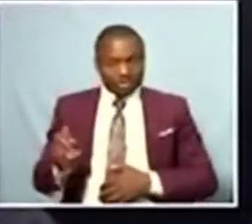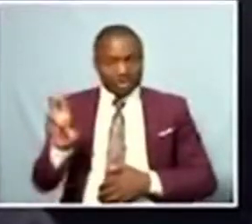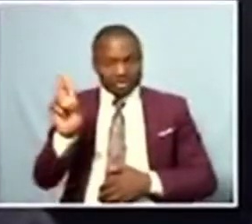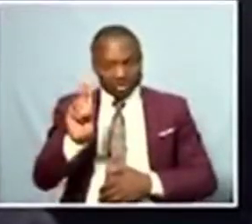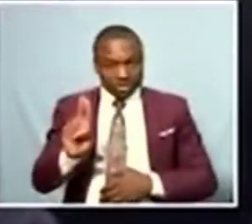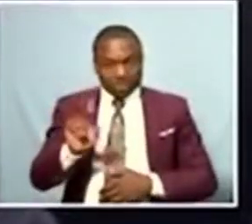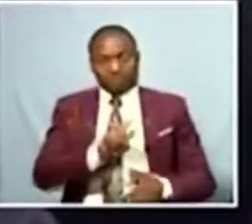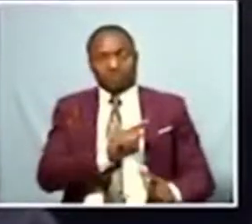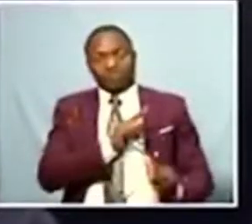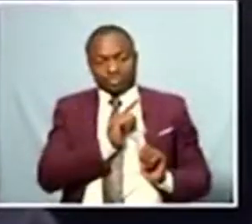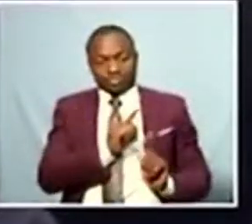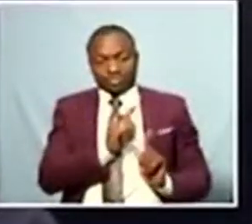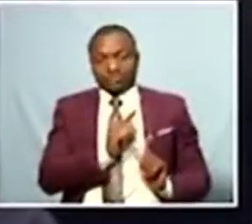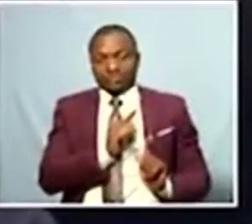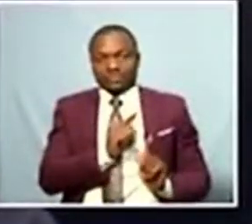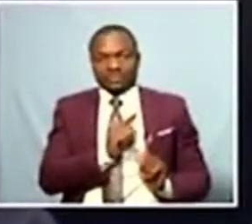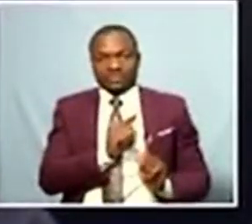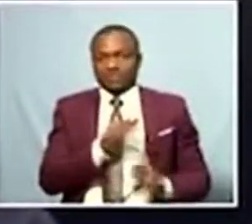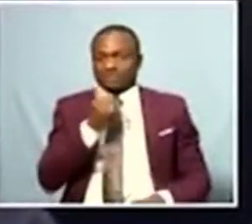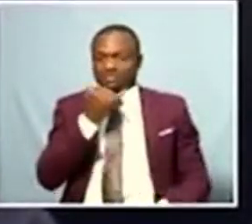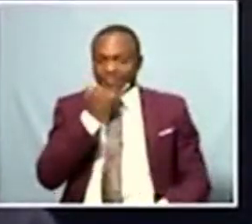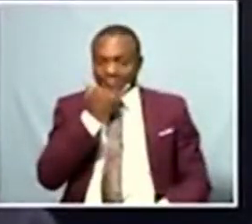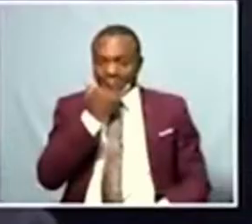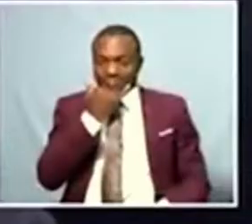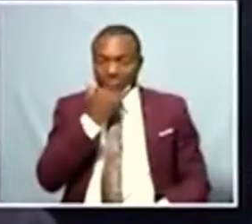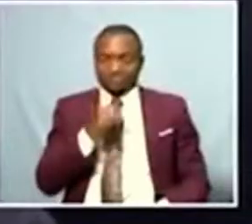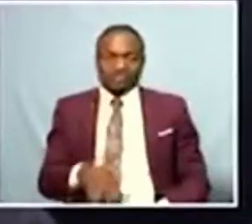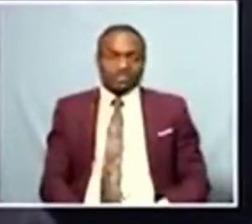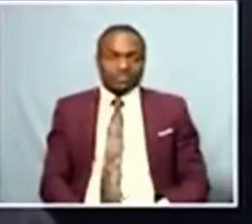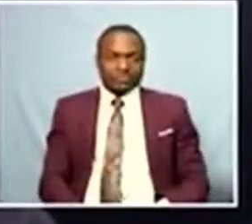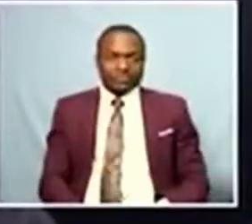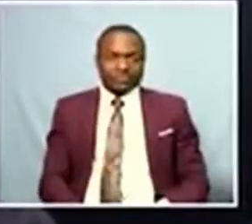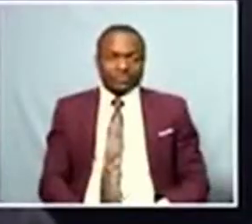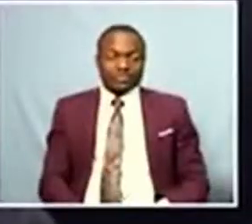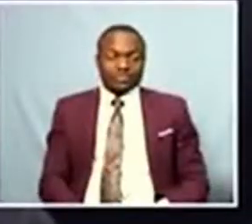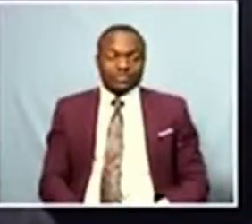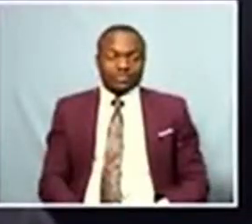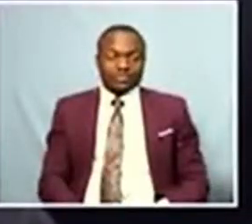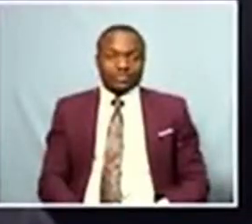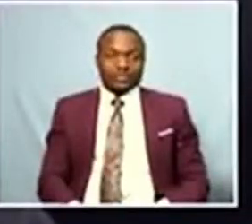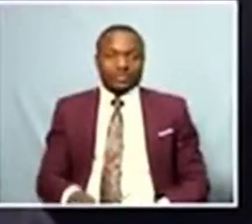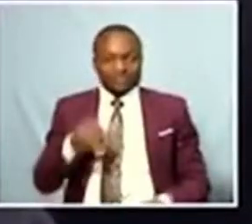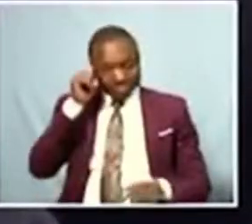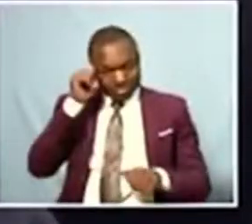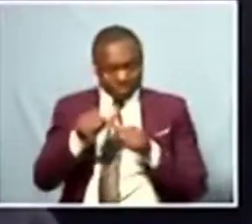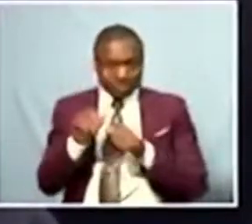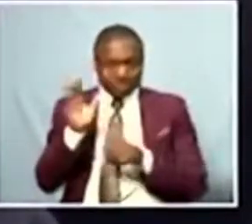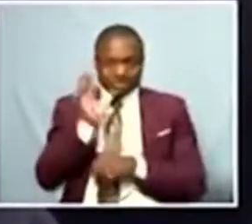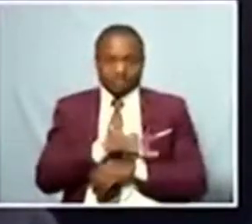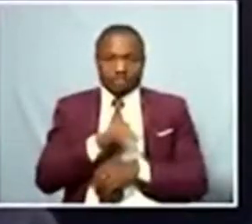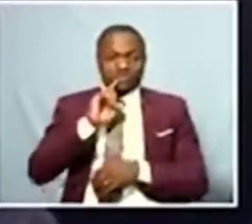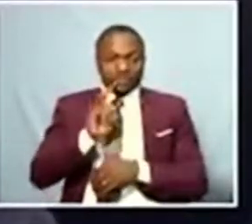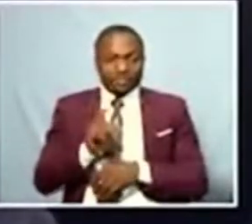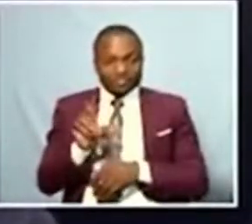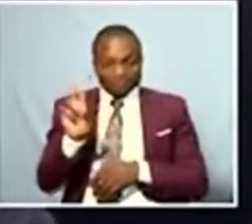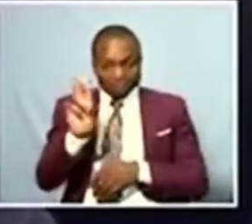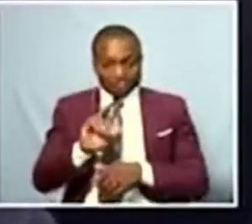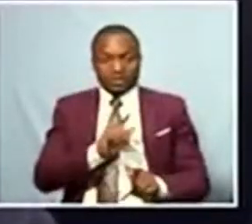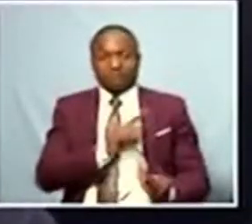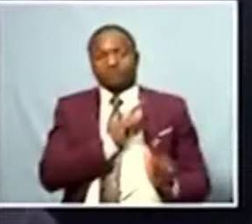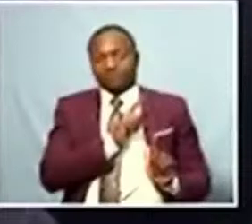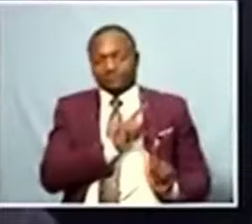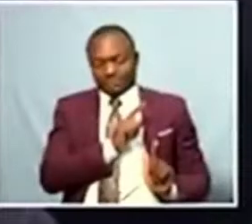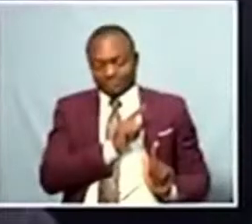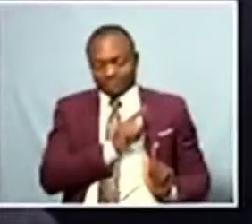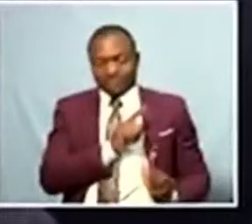carelessly. So lastly, it was unanimously agreed that no, let them use the firearms. And also, Chair, you need perhaps you